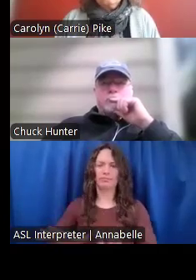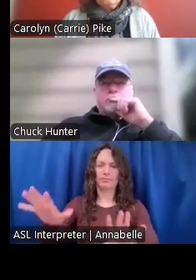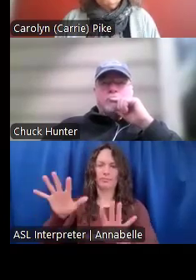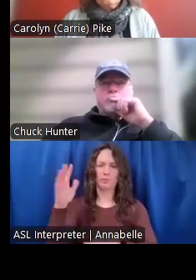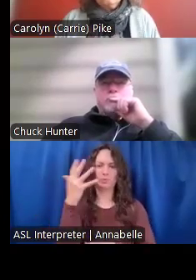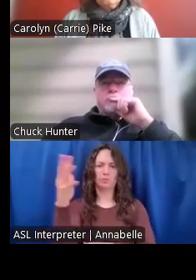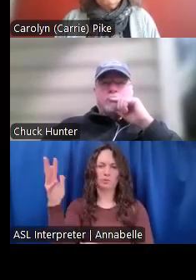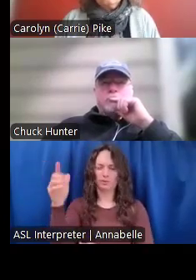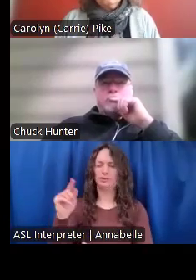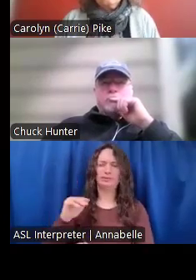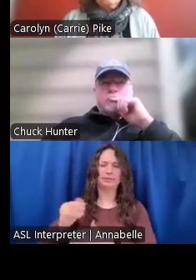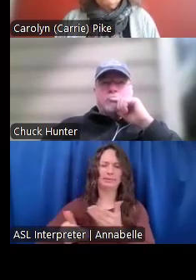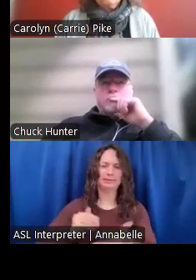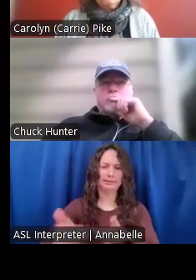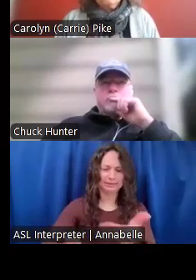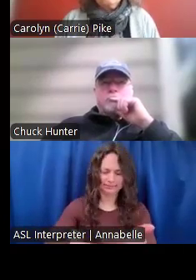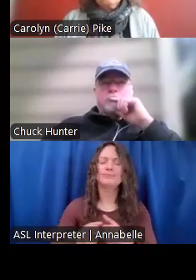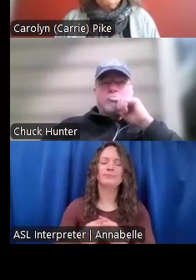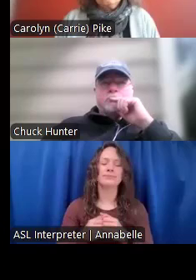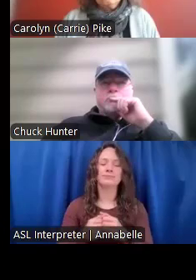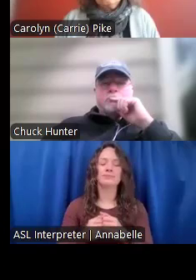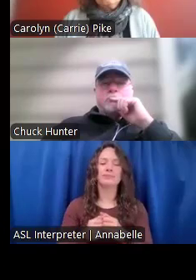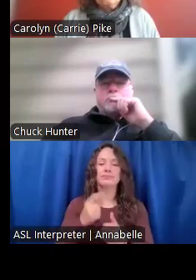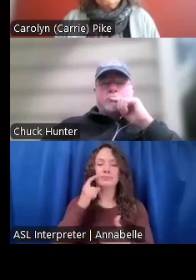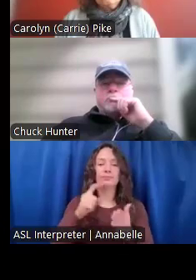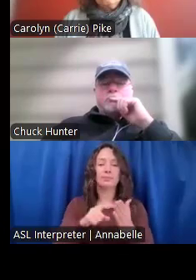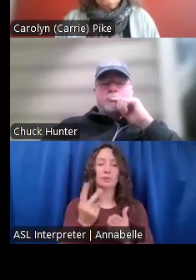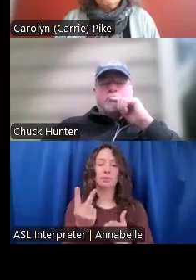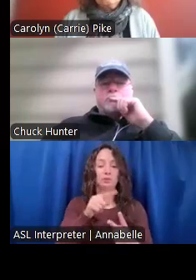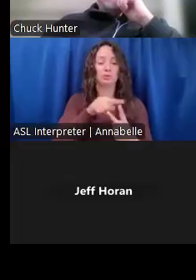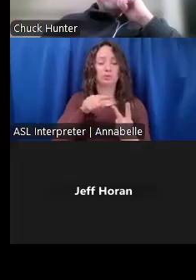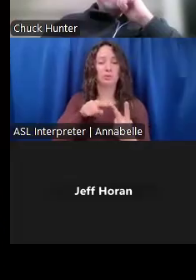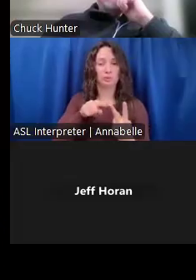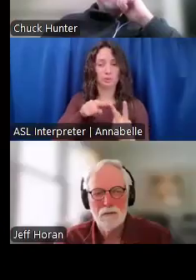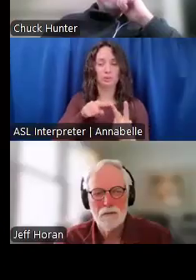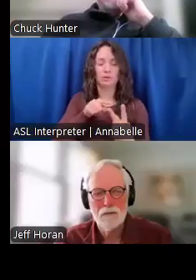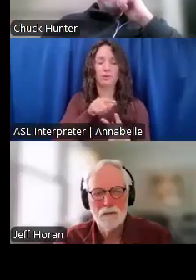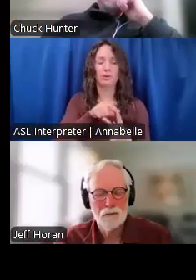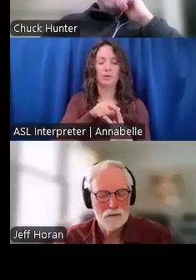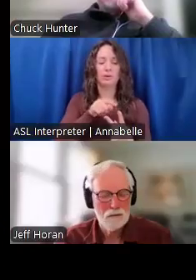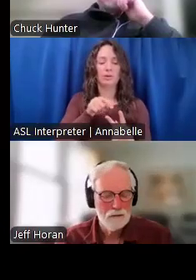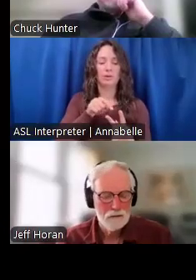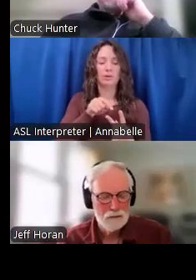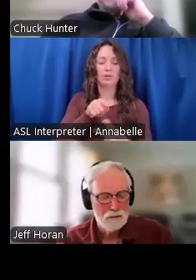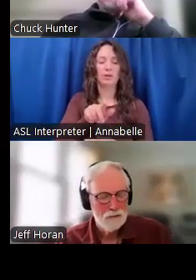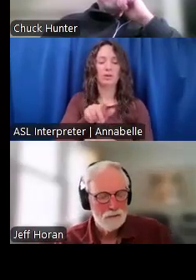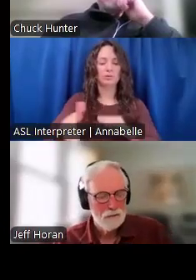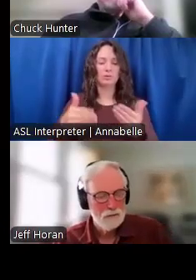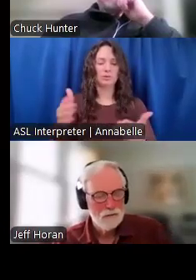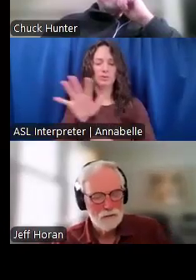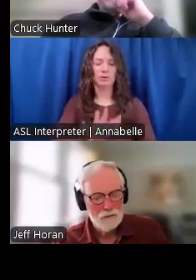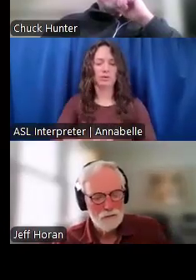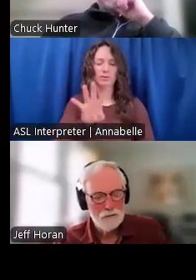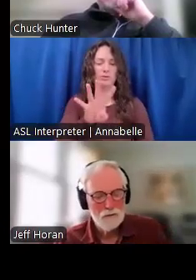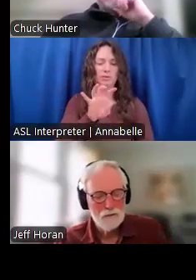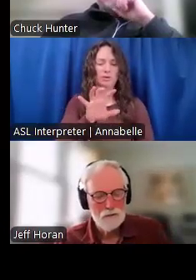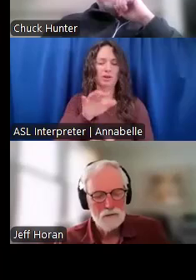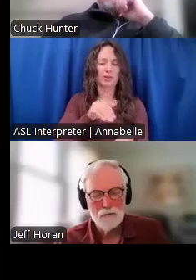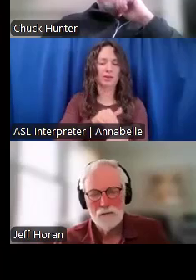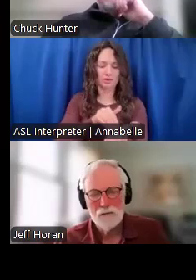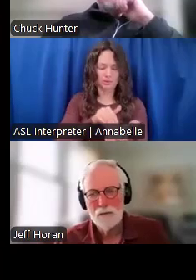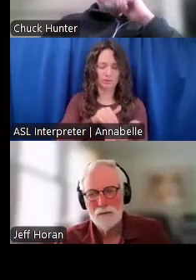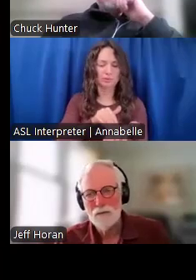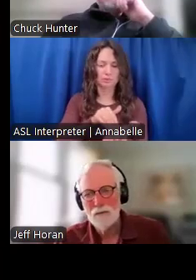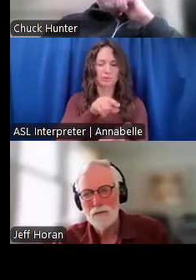And at this point, just these two organisms alone, they estimate the annual mortality emits over 400,000 cars worth of emissions